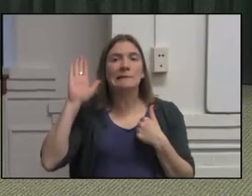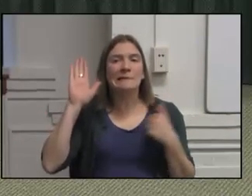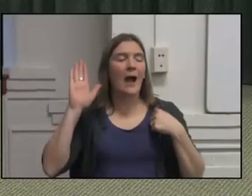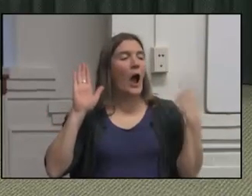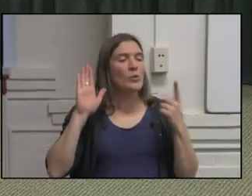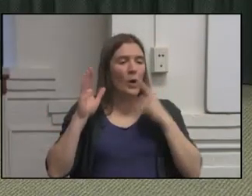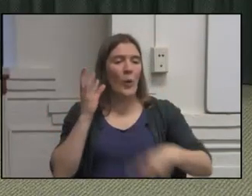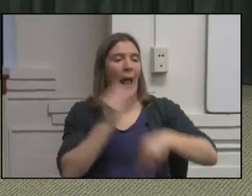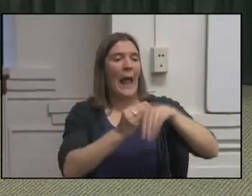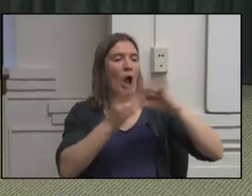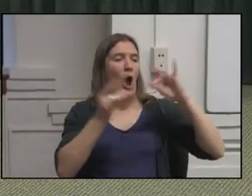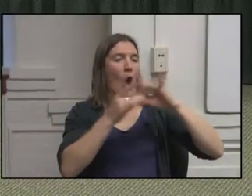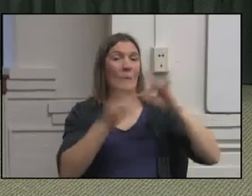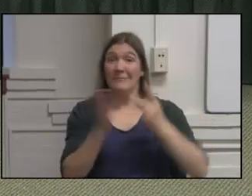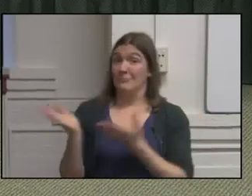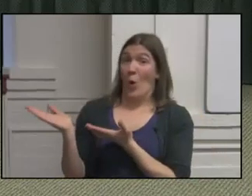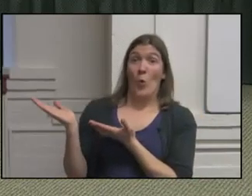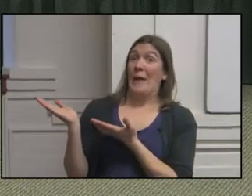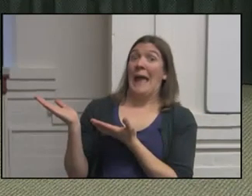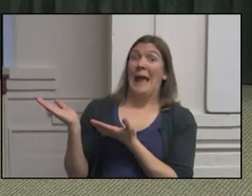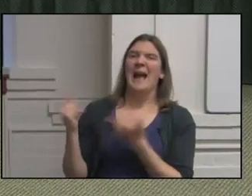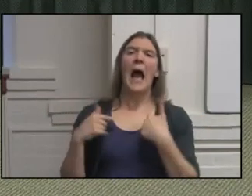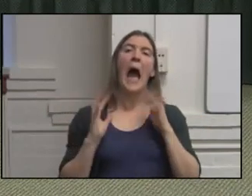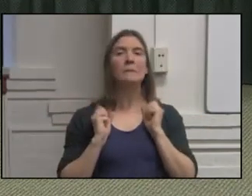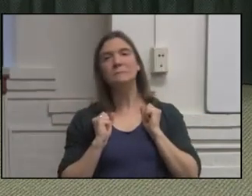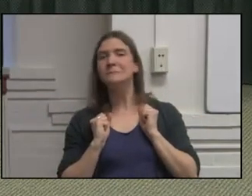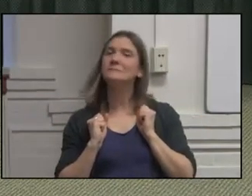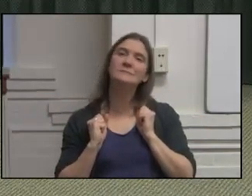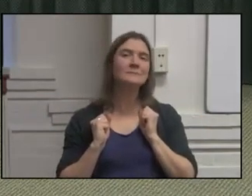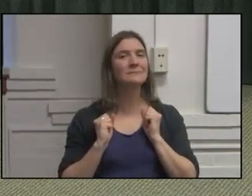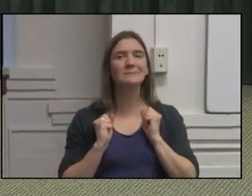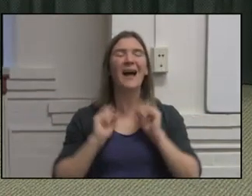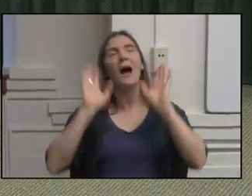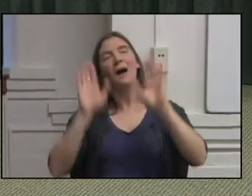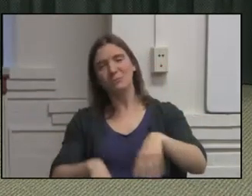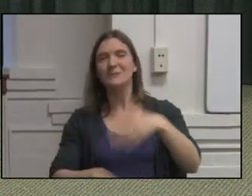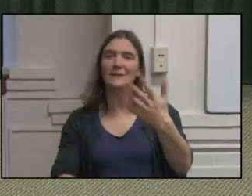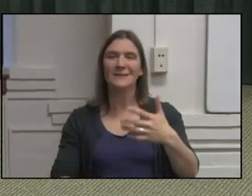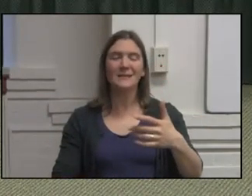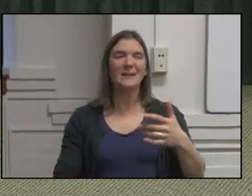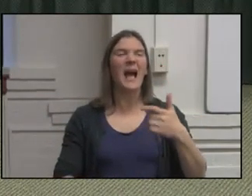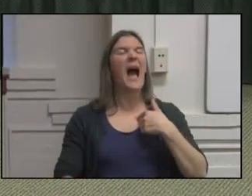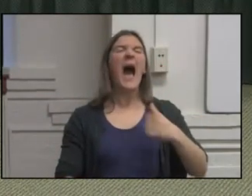commentary. Great. But maybe I should. But